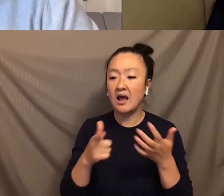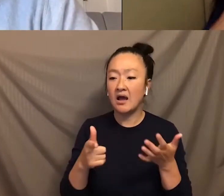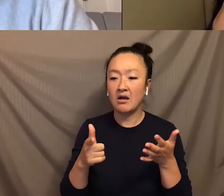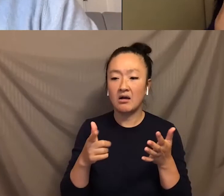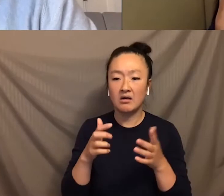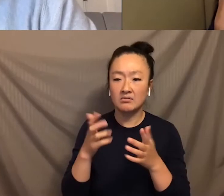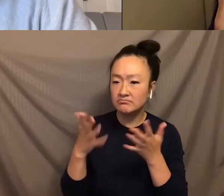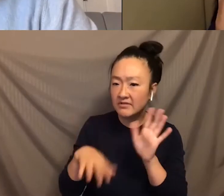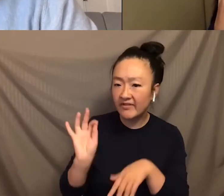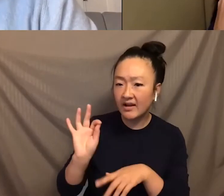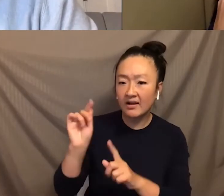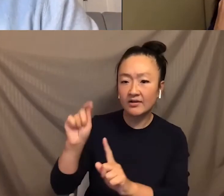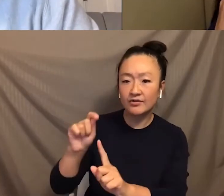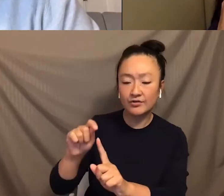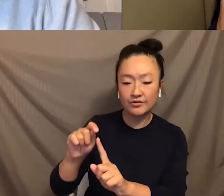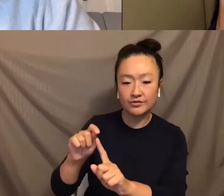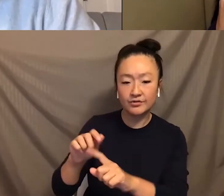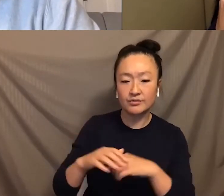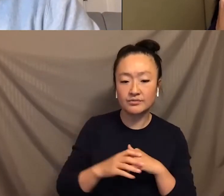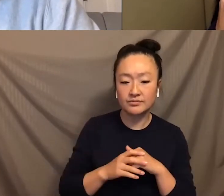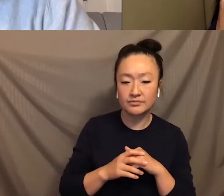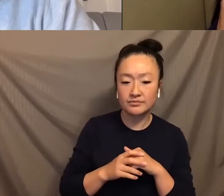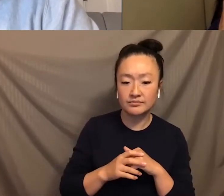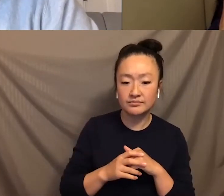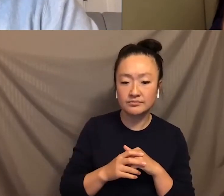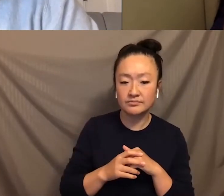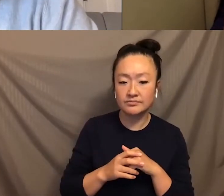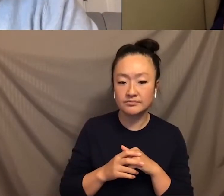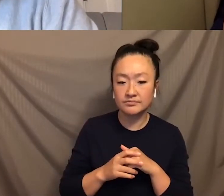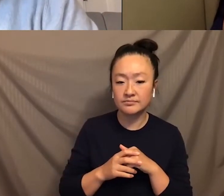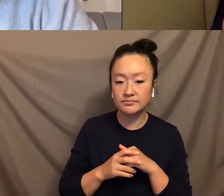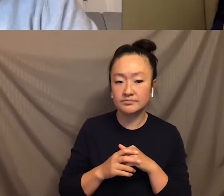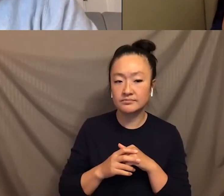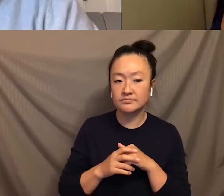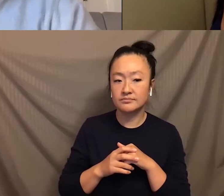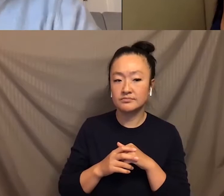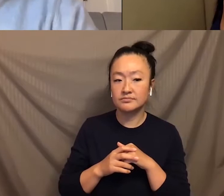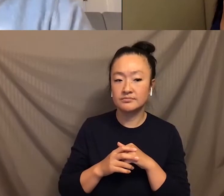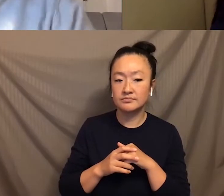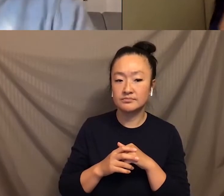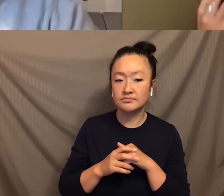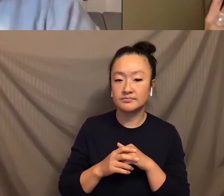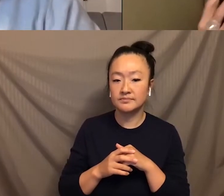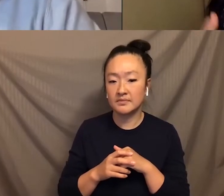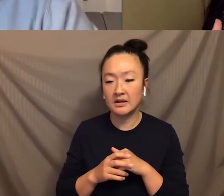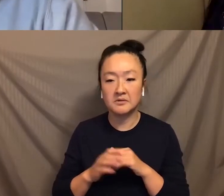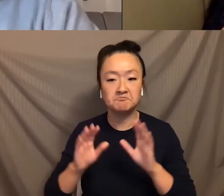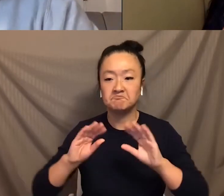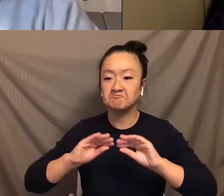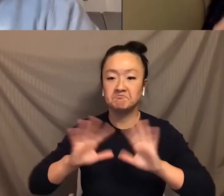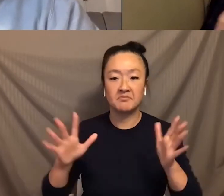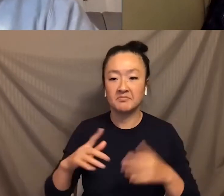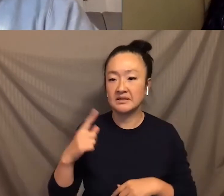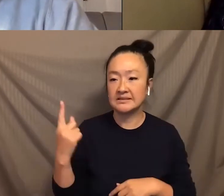her? And how did you, um, uh, well, I mean, clearly something